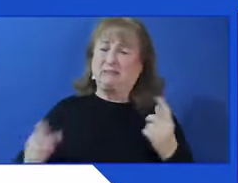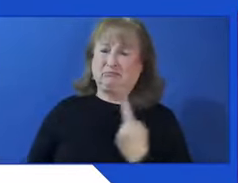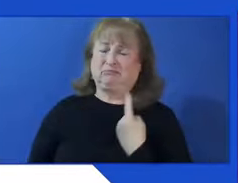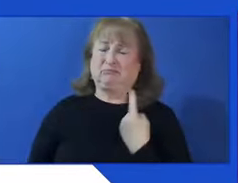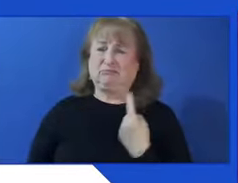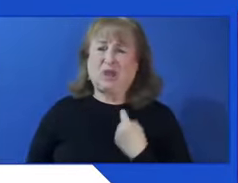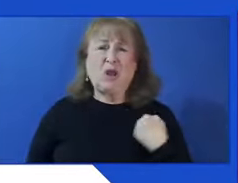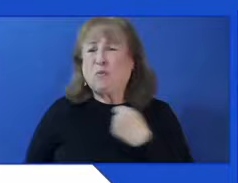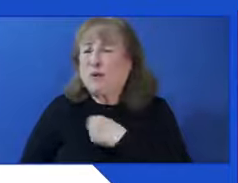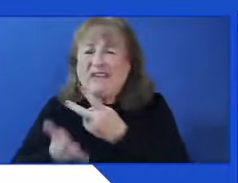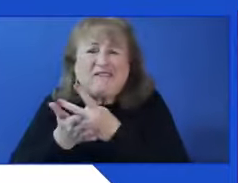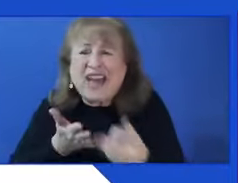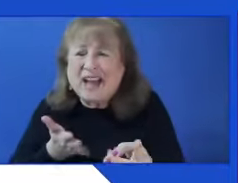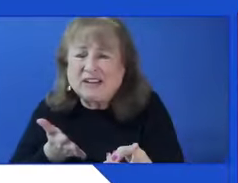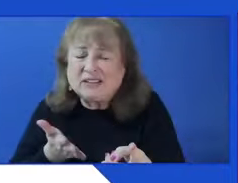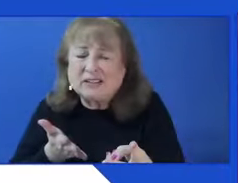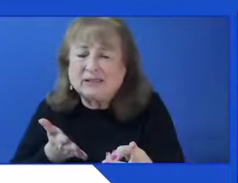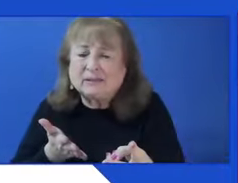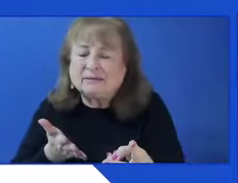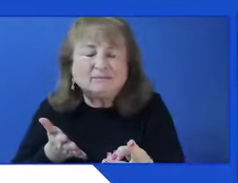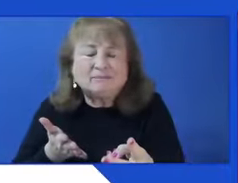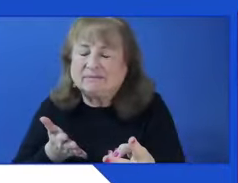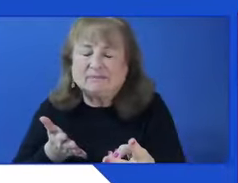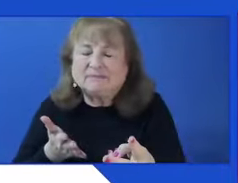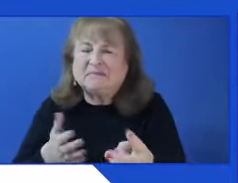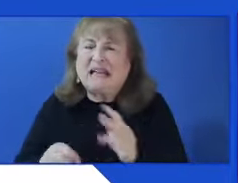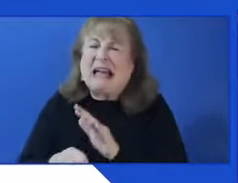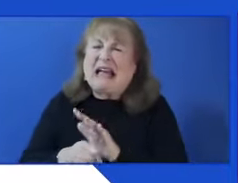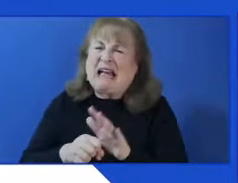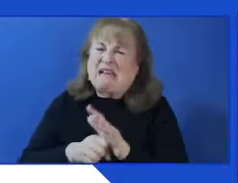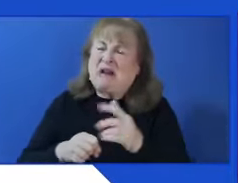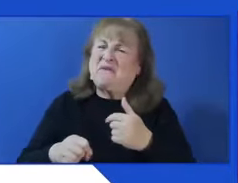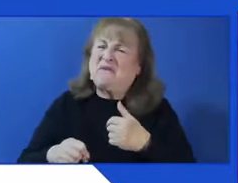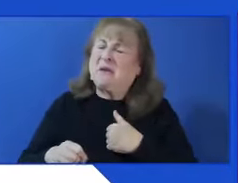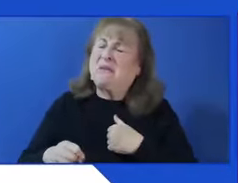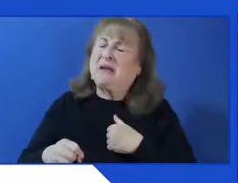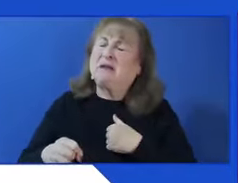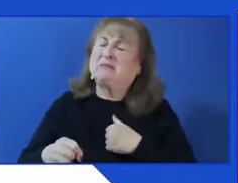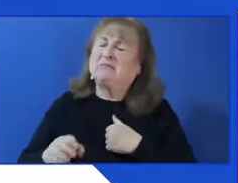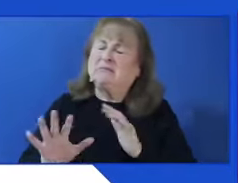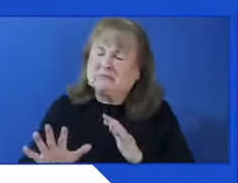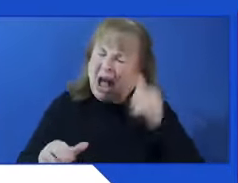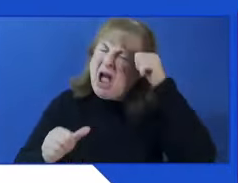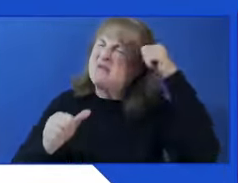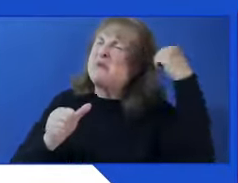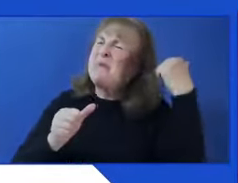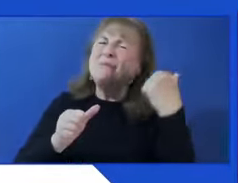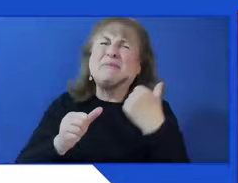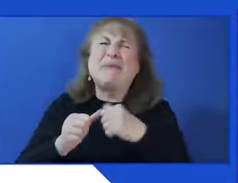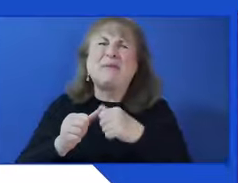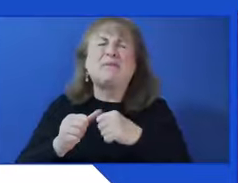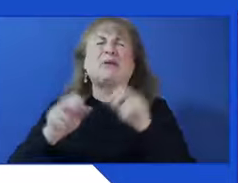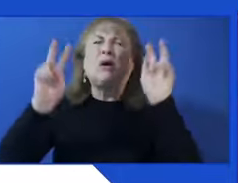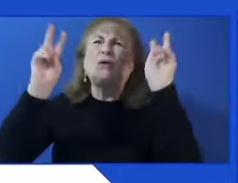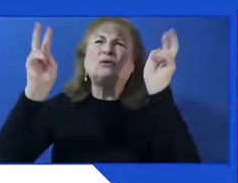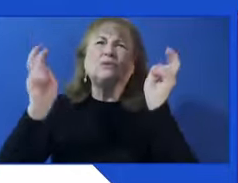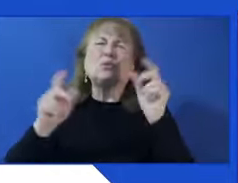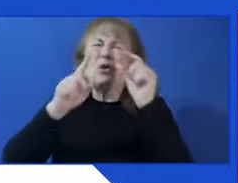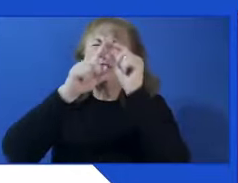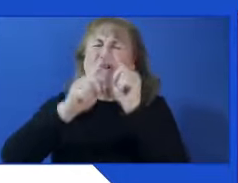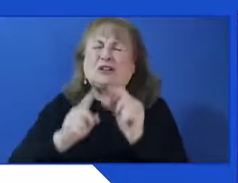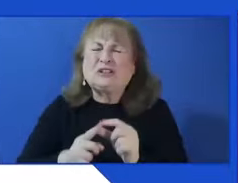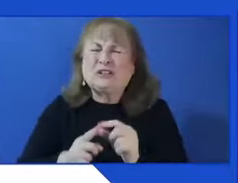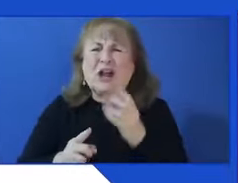failed. It was enough for me simply to remember all those faces of